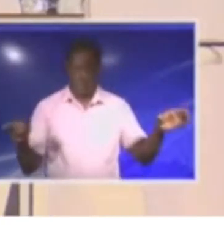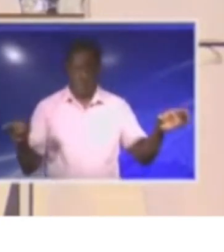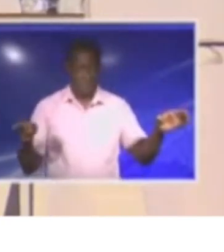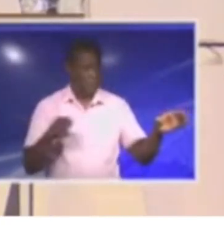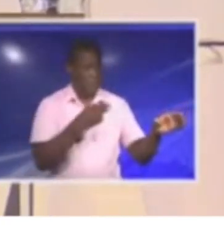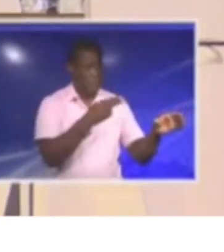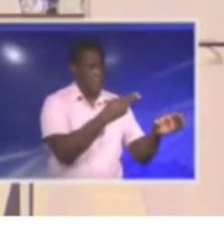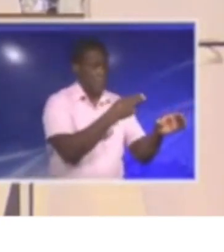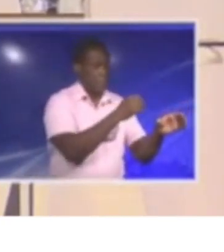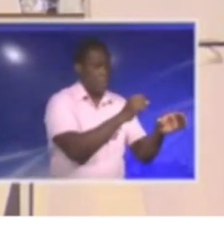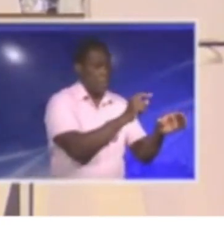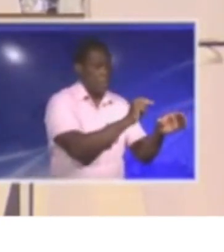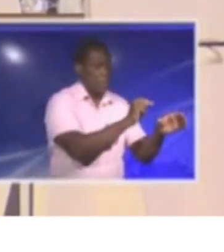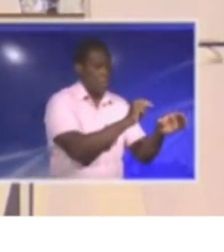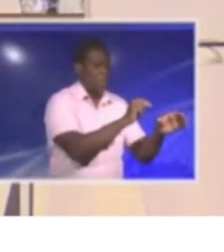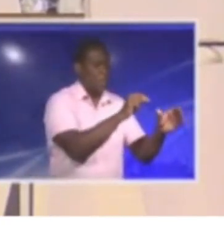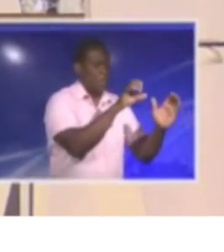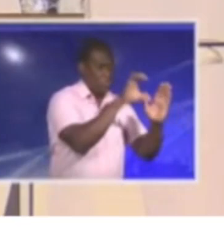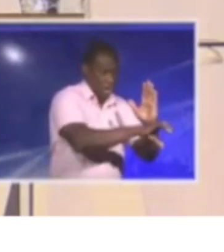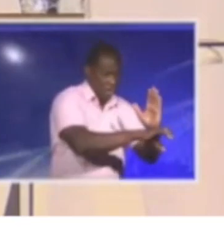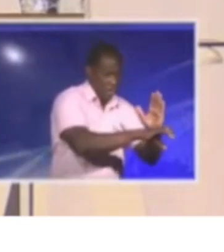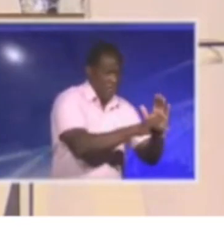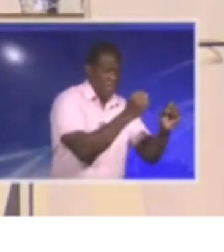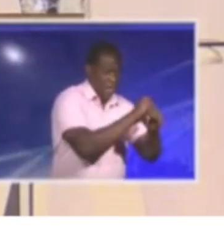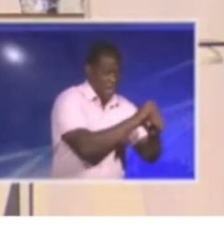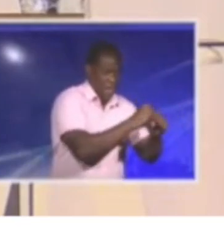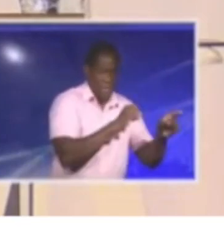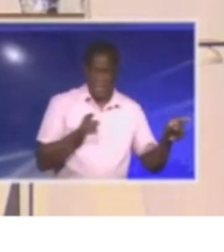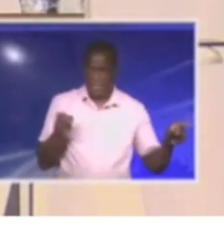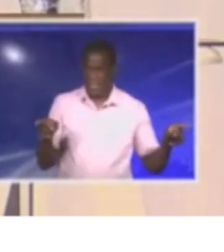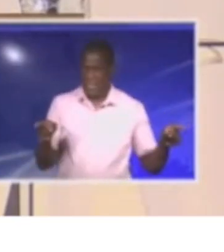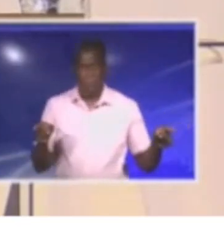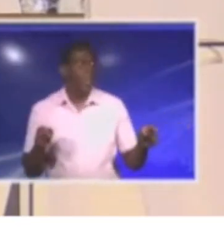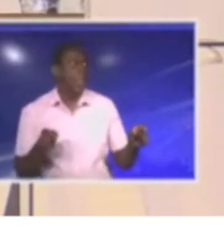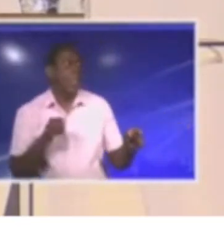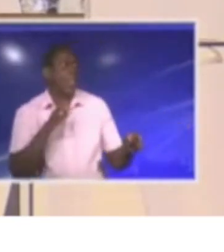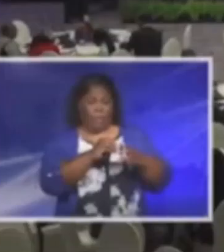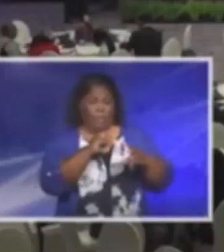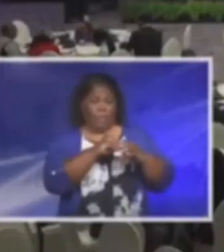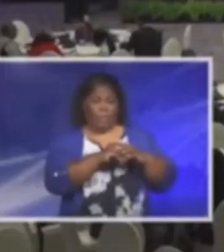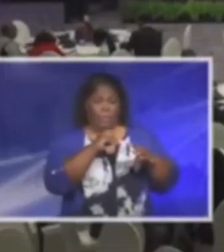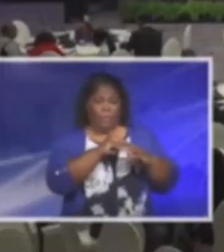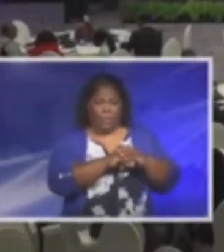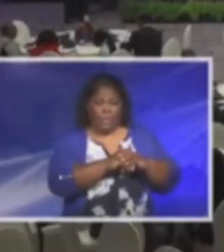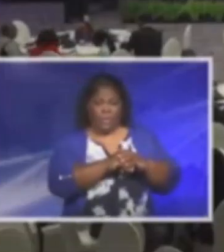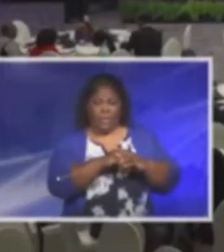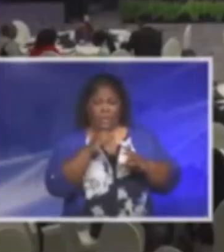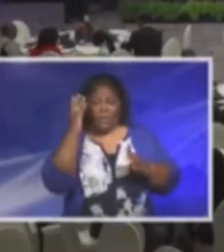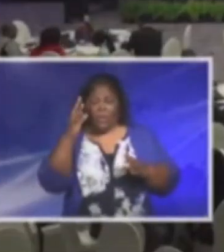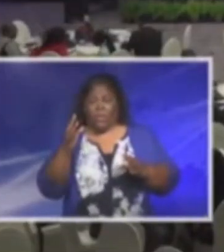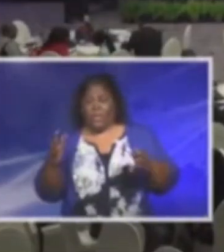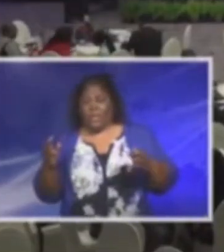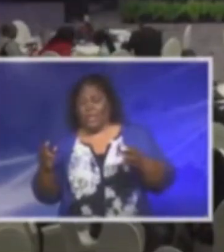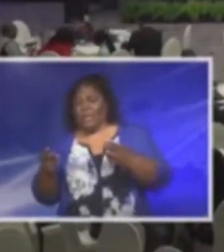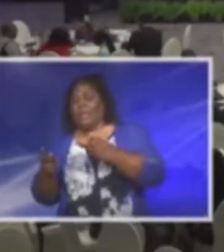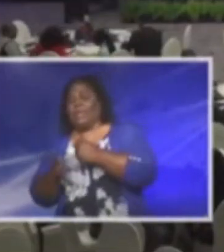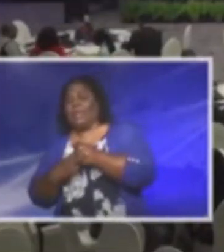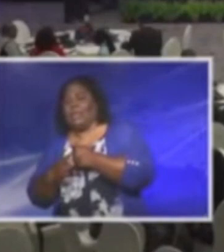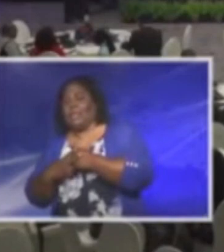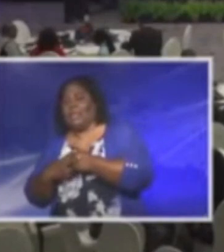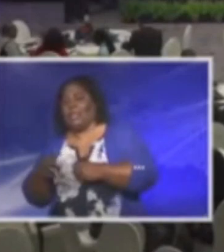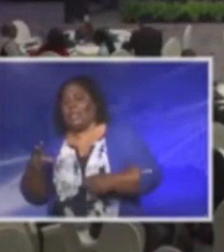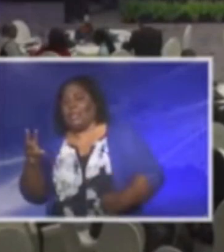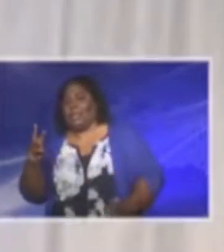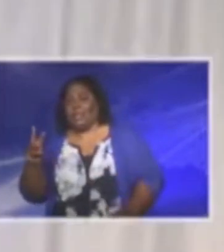them what is best for them instead of hearing from and listening to them. Prime Minister Drew emphasized political will to make the